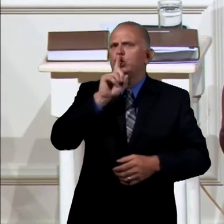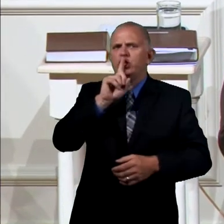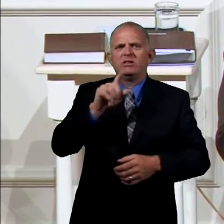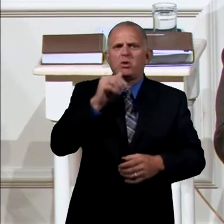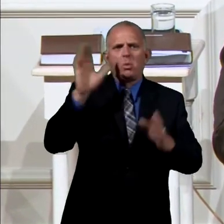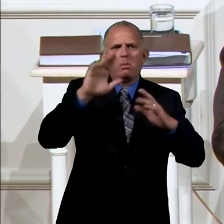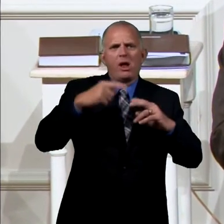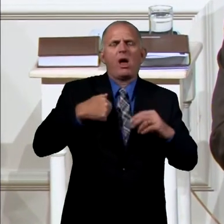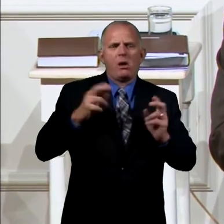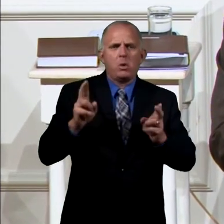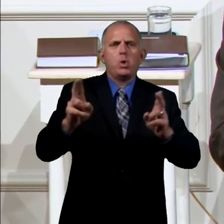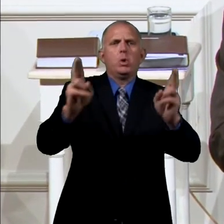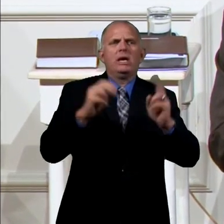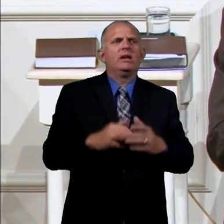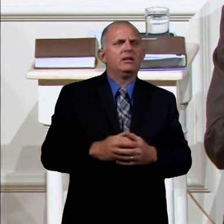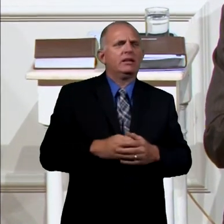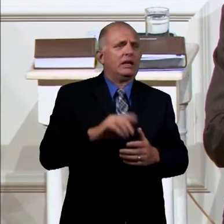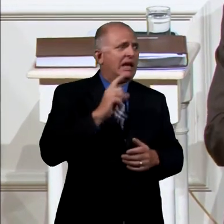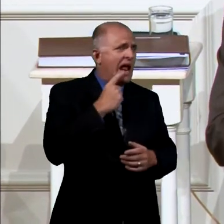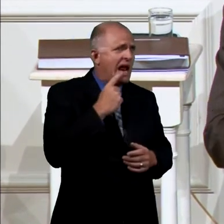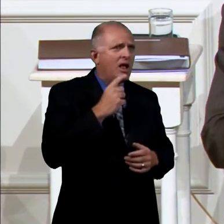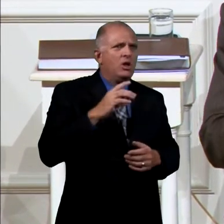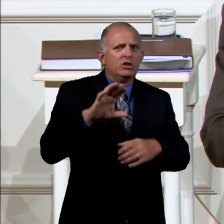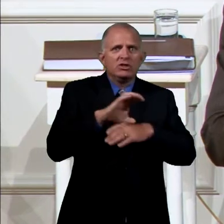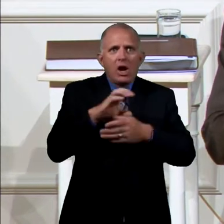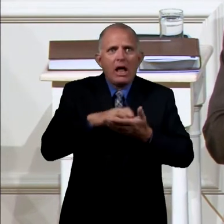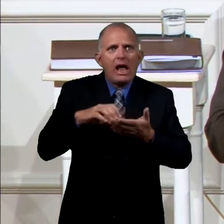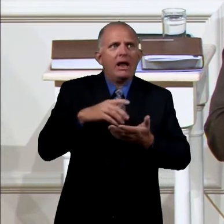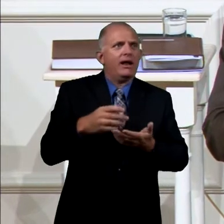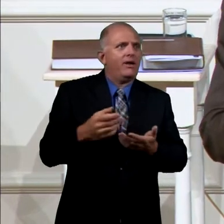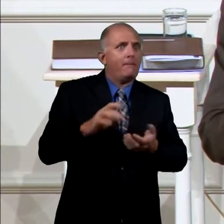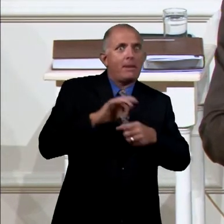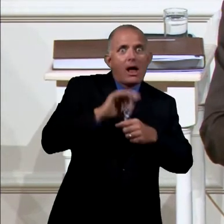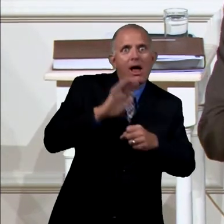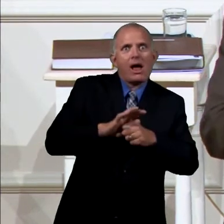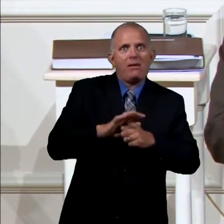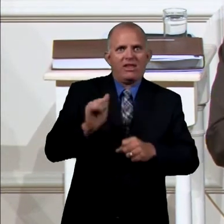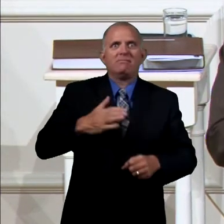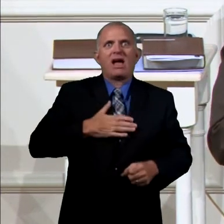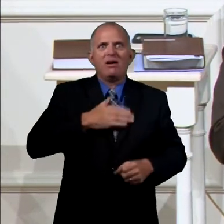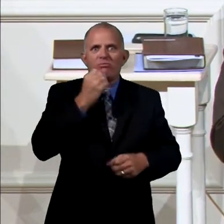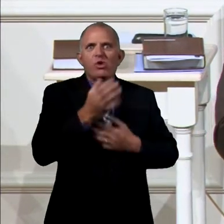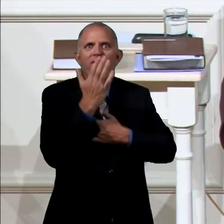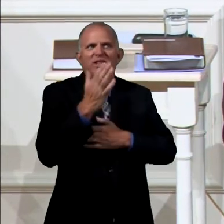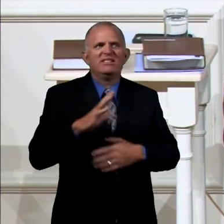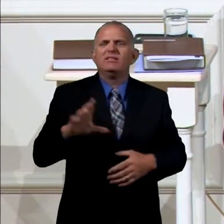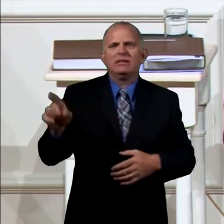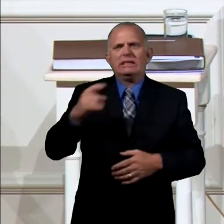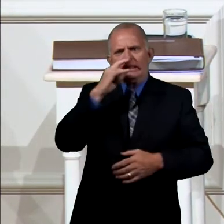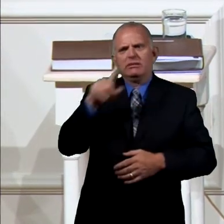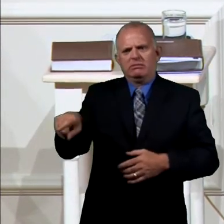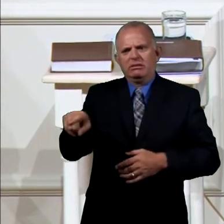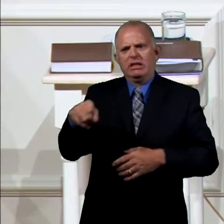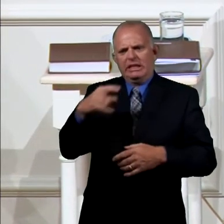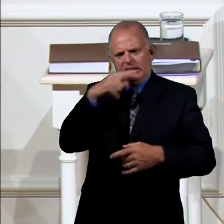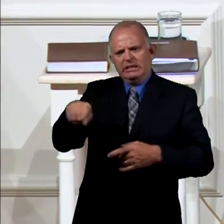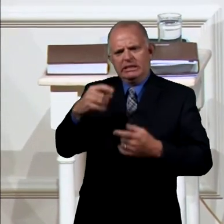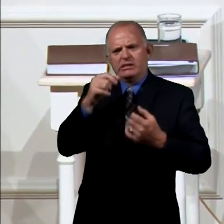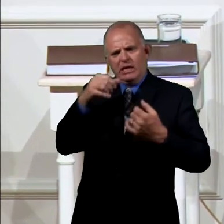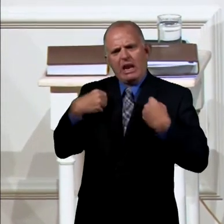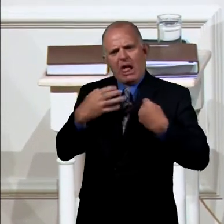you're eating a candy bar, you're eating that chocolate cake, you're drinking that soft drink for breakfast. Tell your kids, eat healthy. Not like I am. All right, so you have